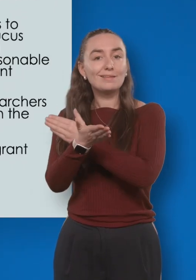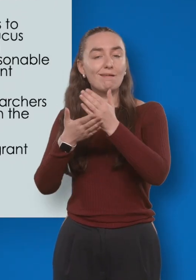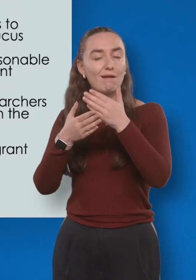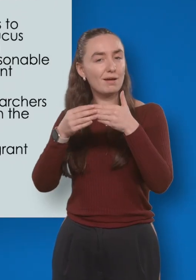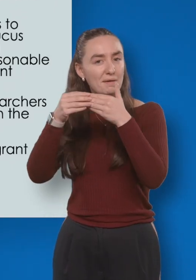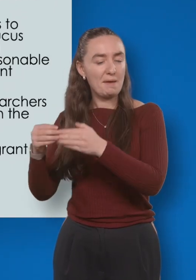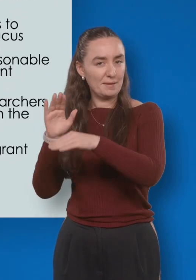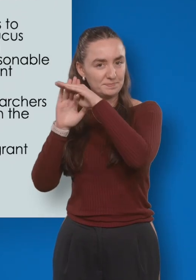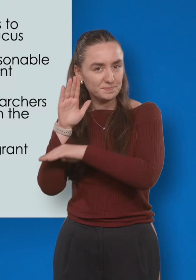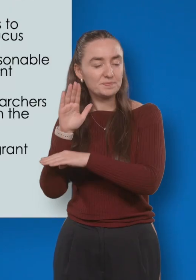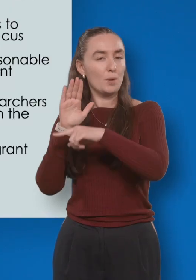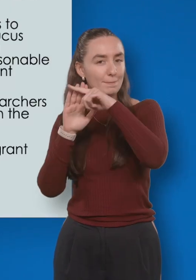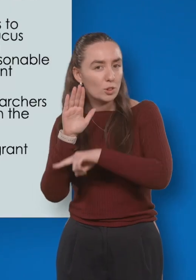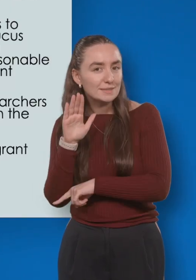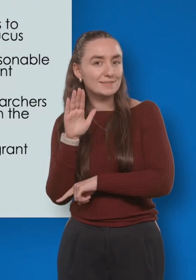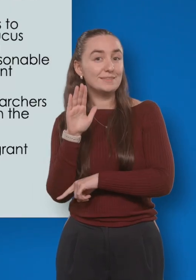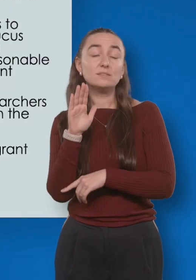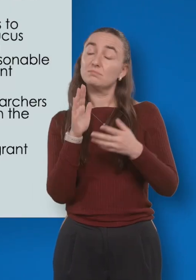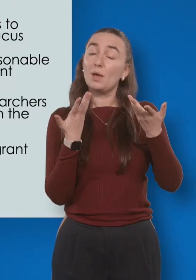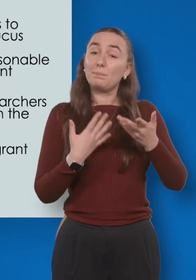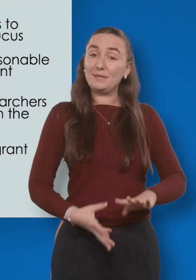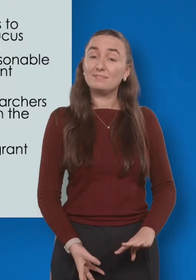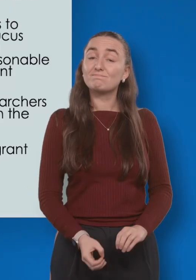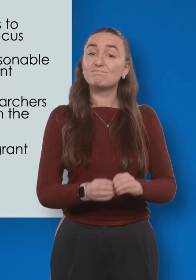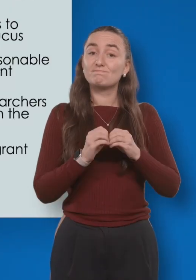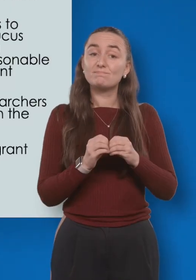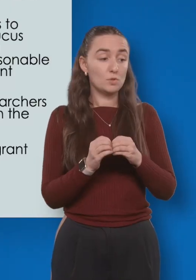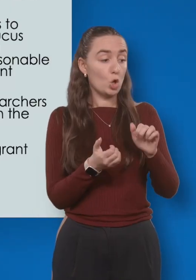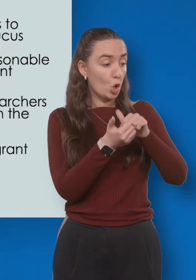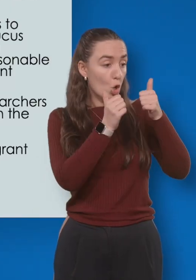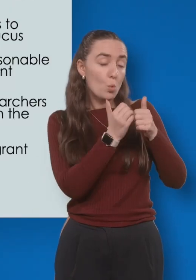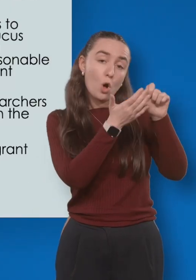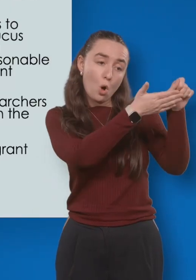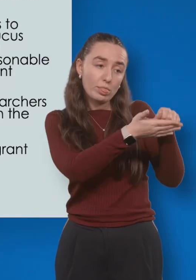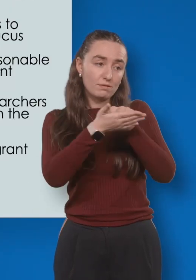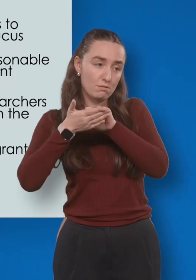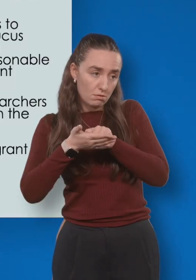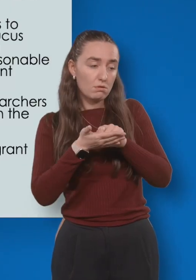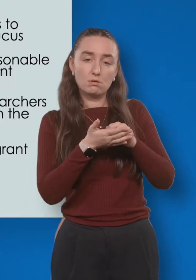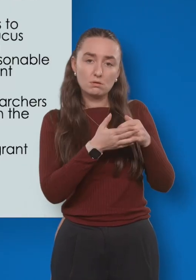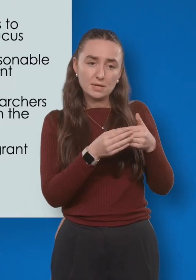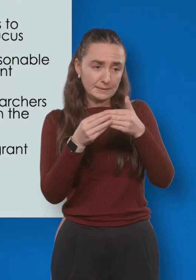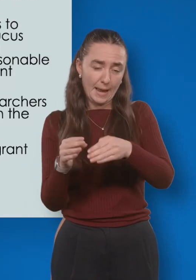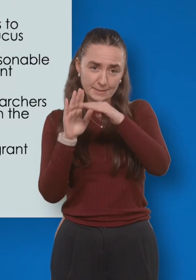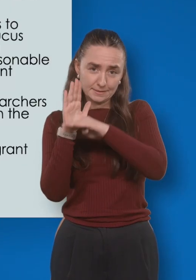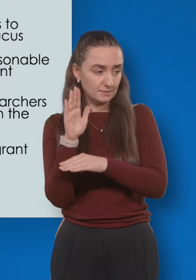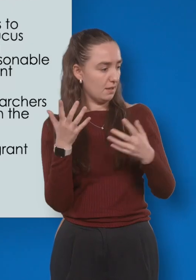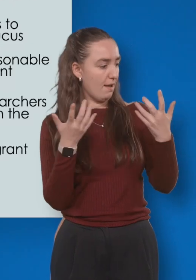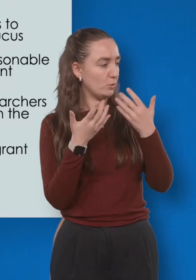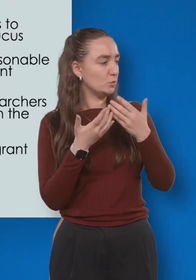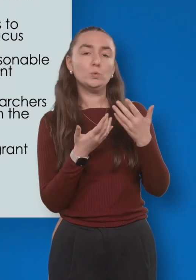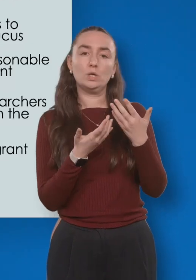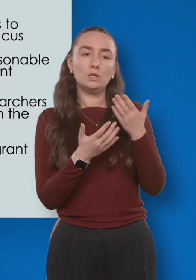We actually developed, for example, co-authoring guidelines, how we acknowledge each other in everything that we